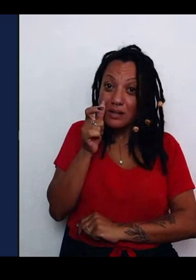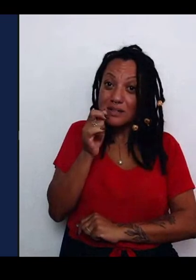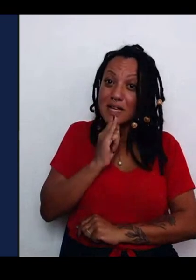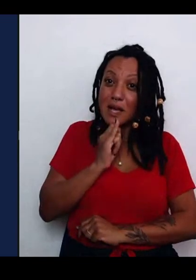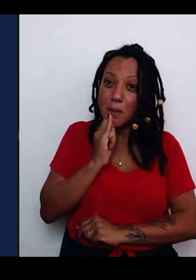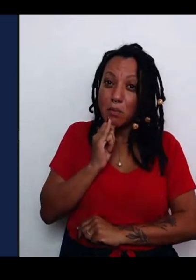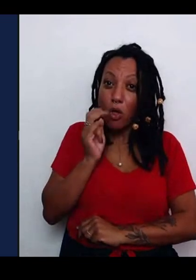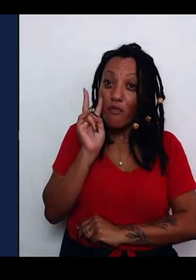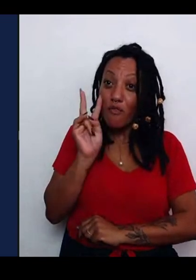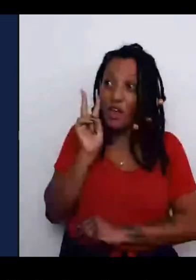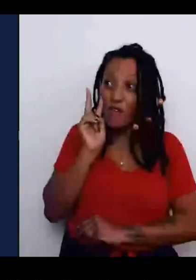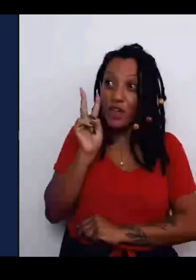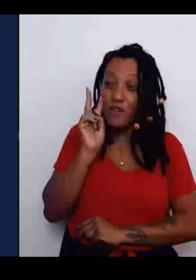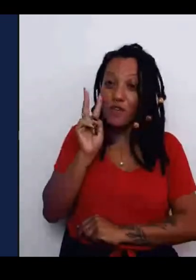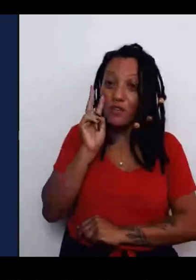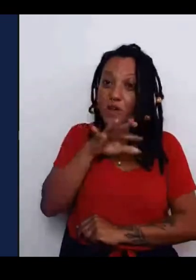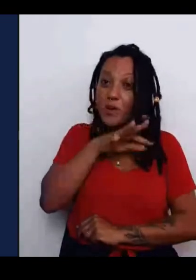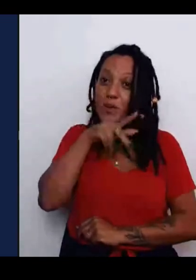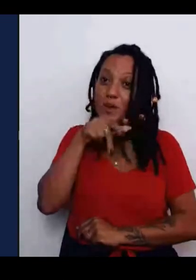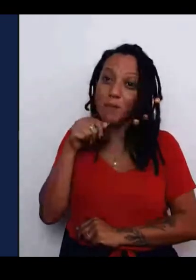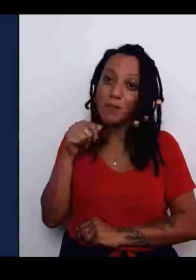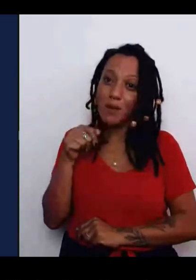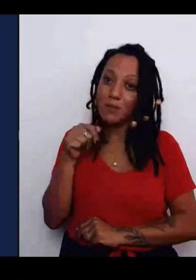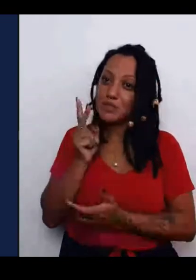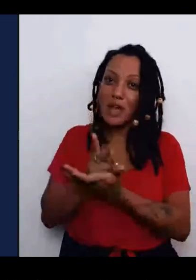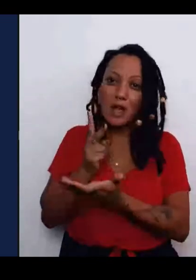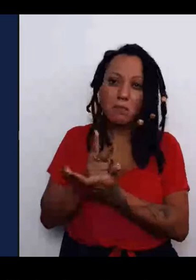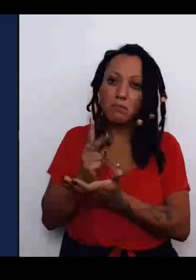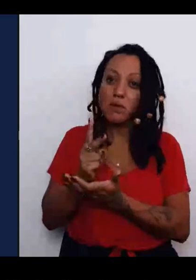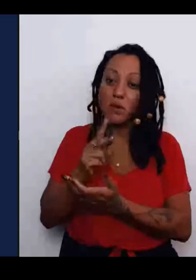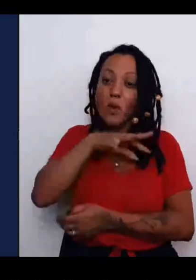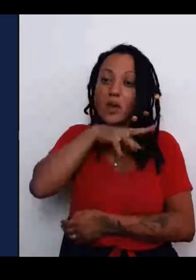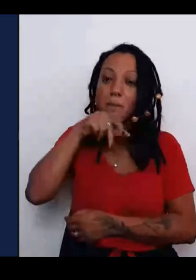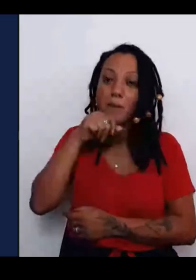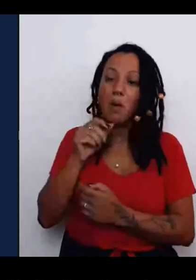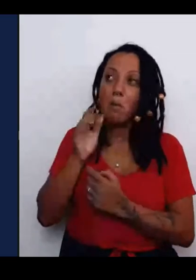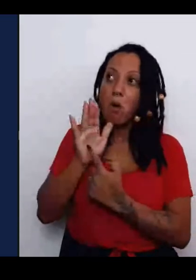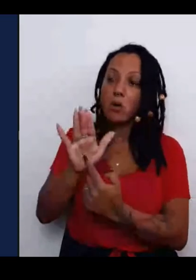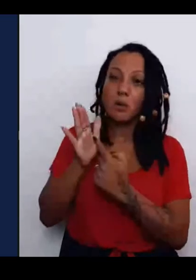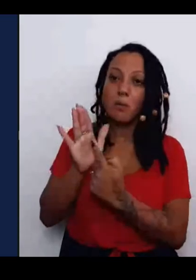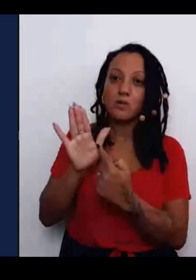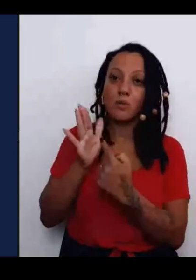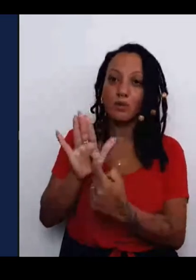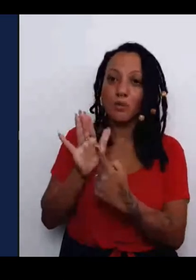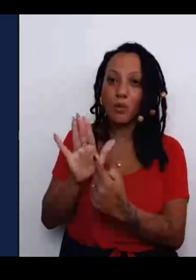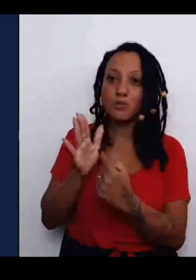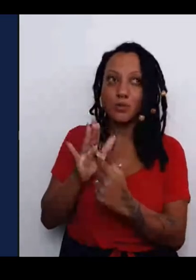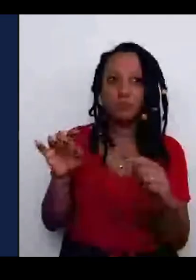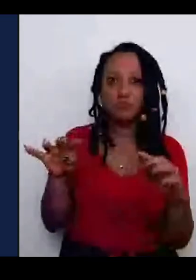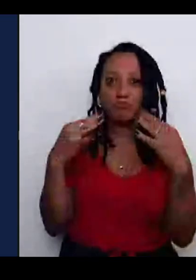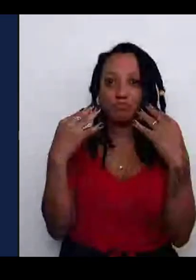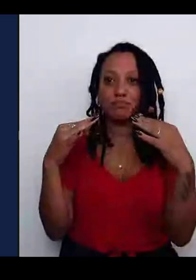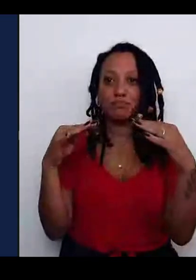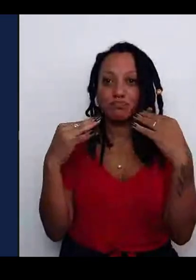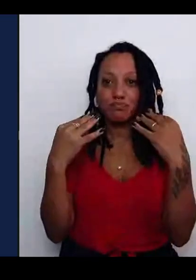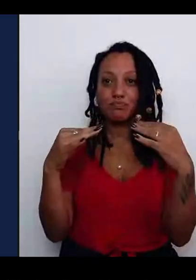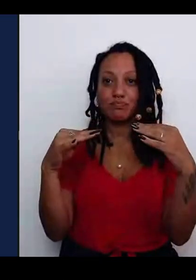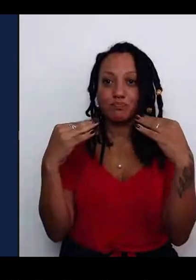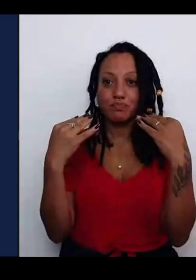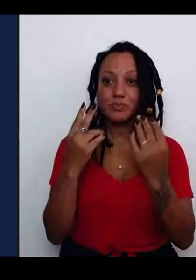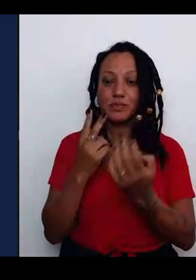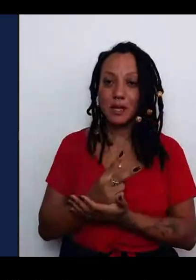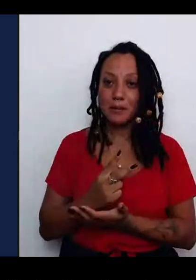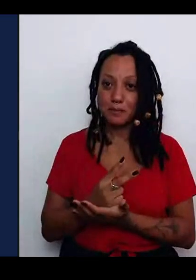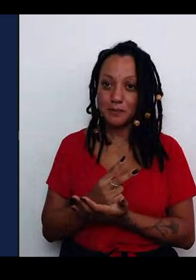always exhibitors always exposed public existing at the same time as a commodity as a prop